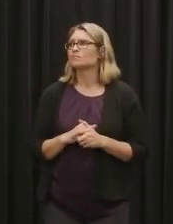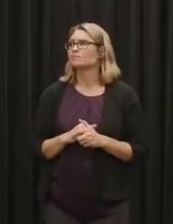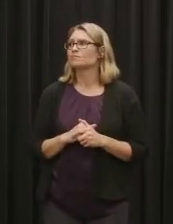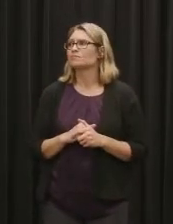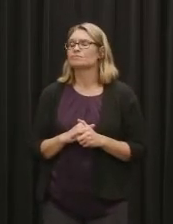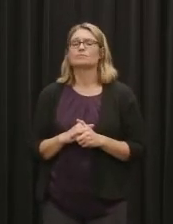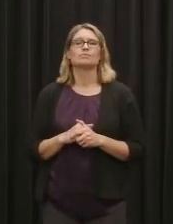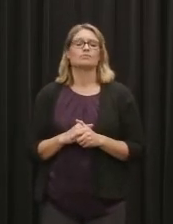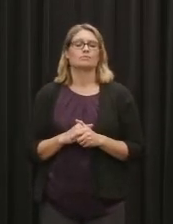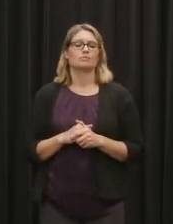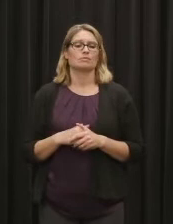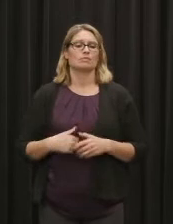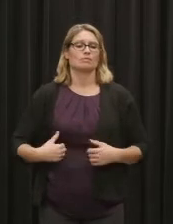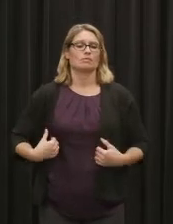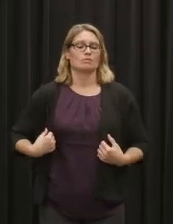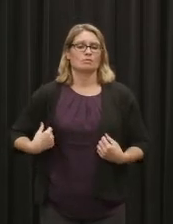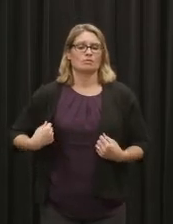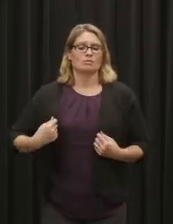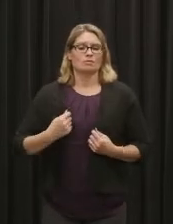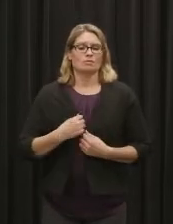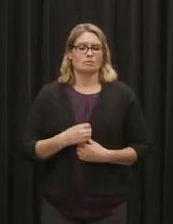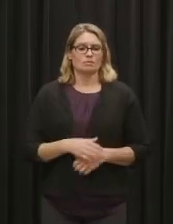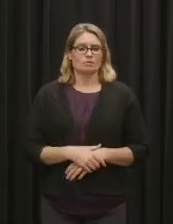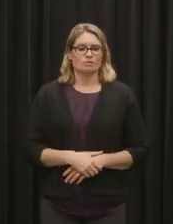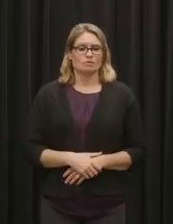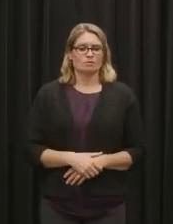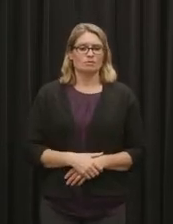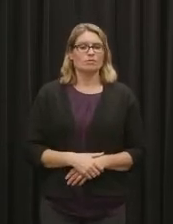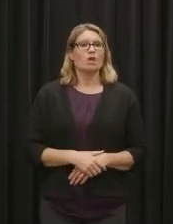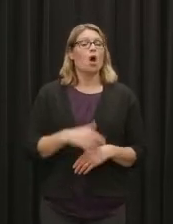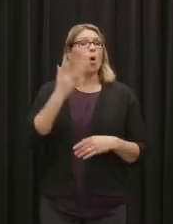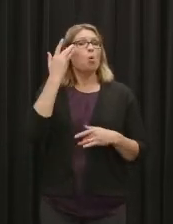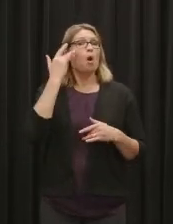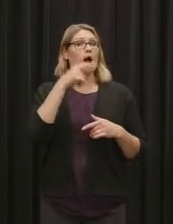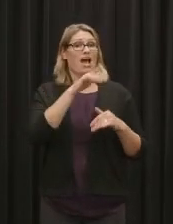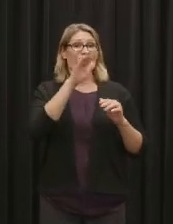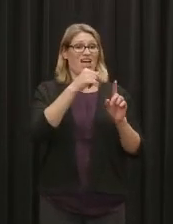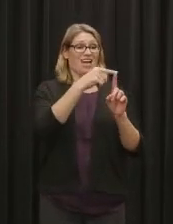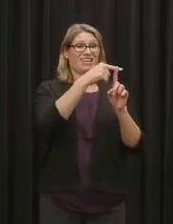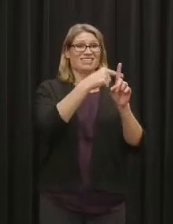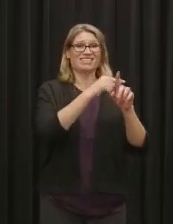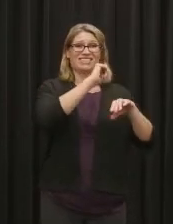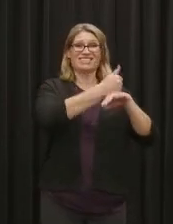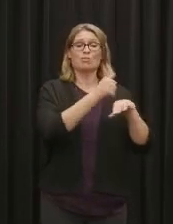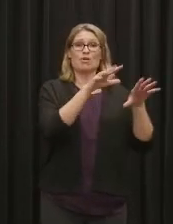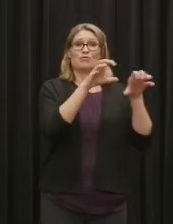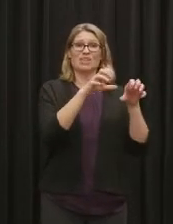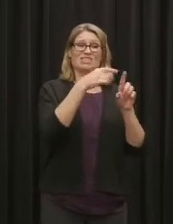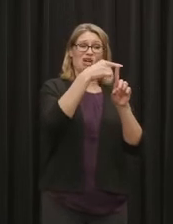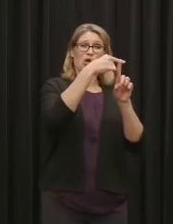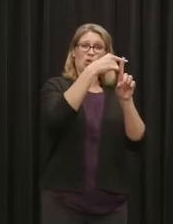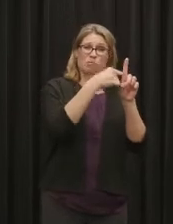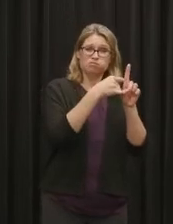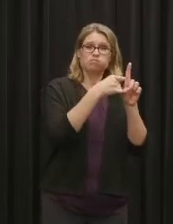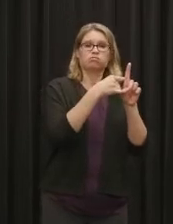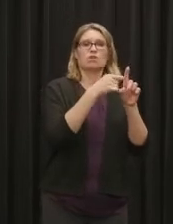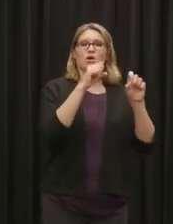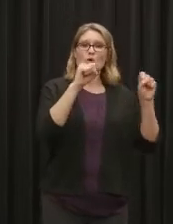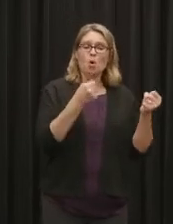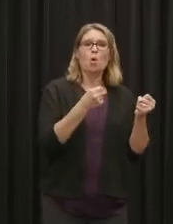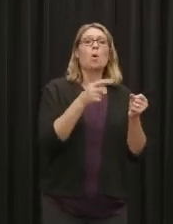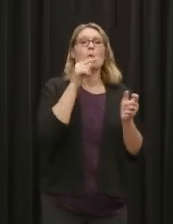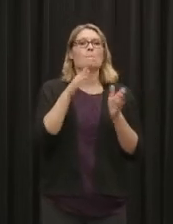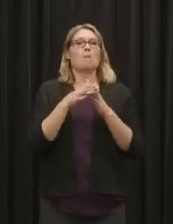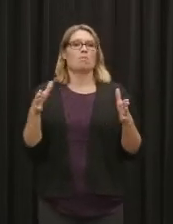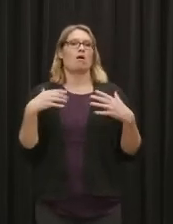The decision to emplace this ultra-low temperature freezer at the Miramichi Hospital was made by public health authorities,